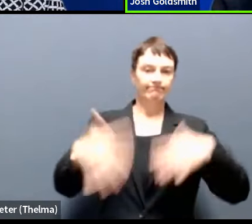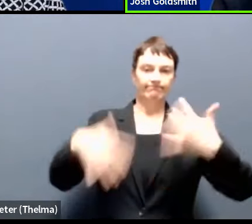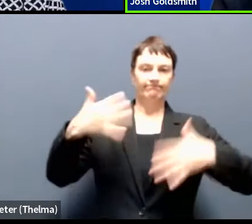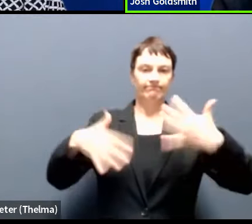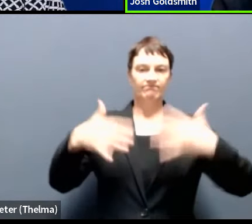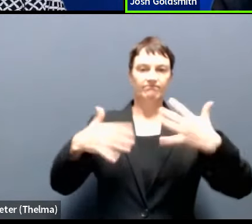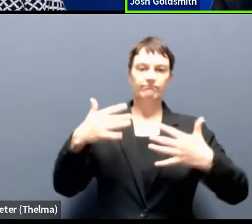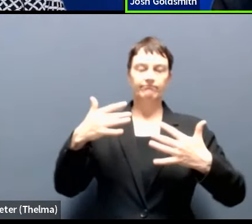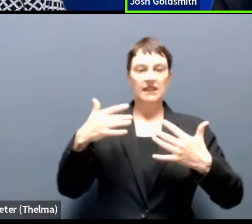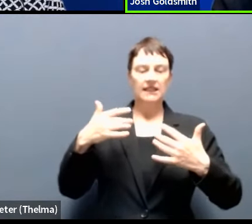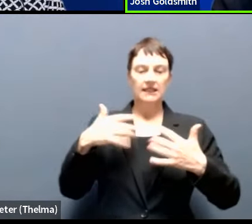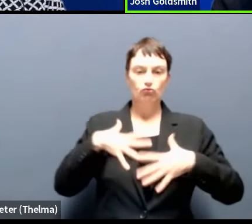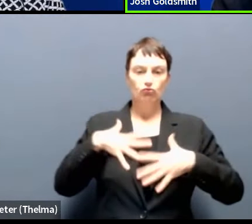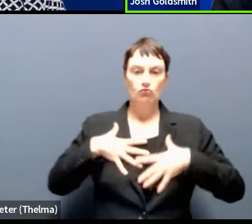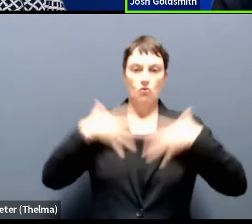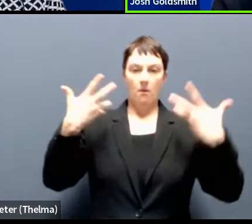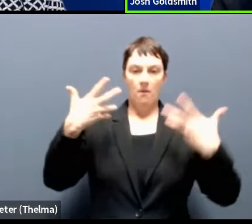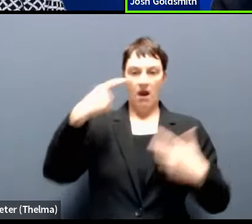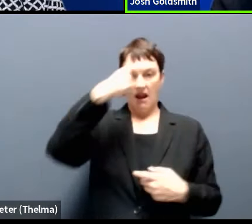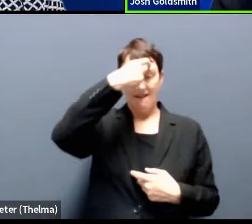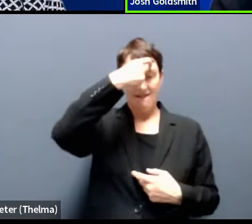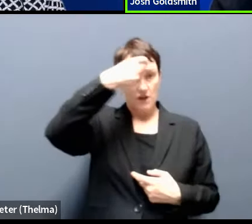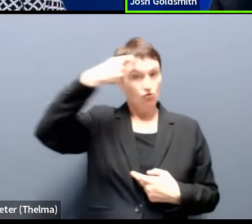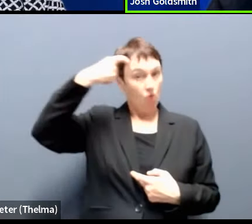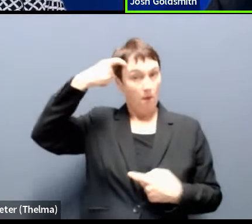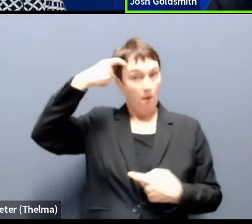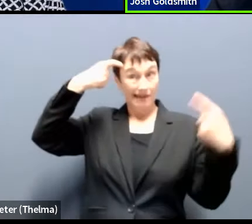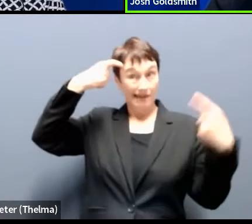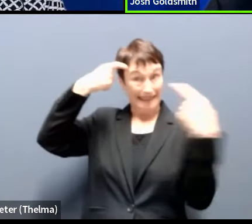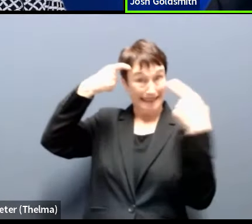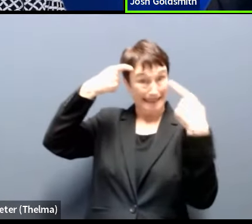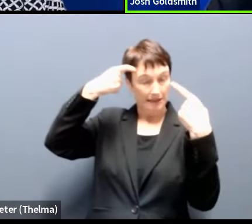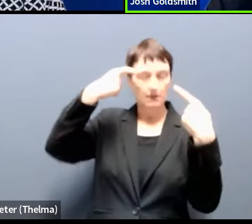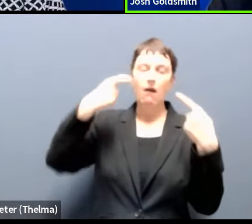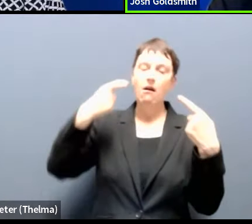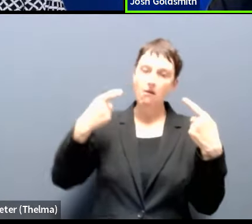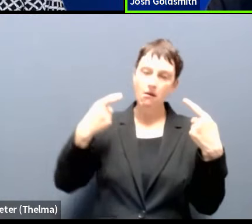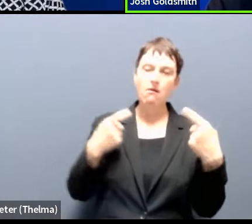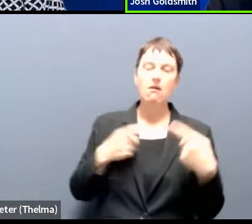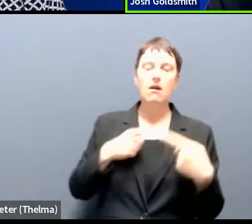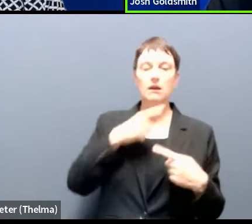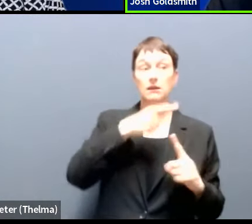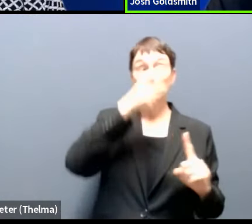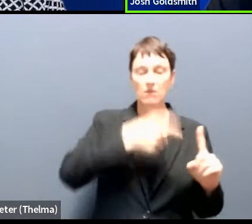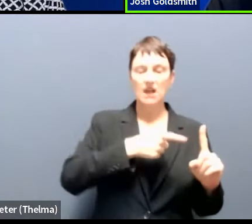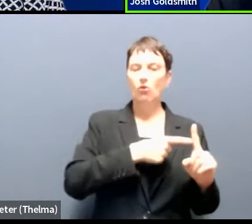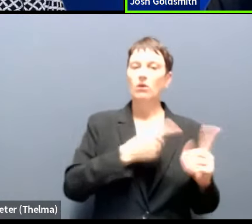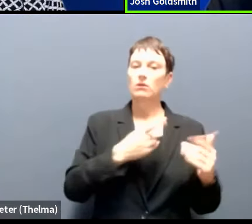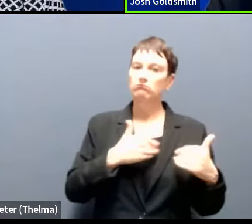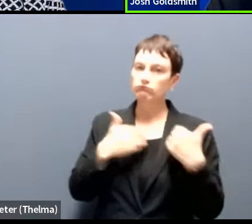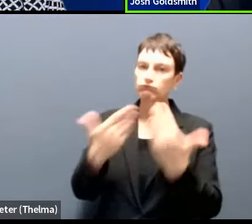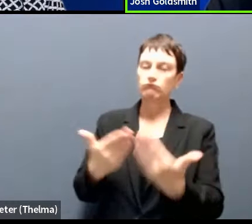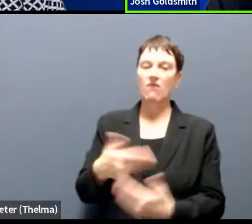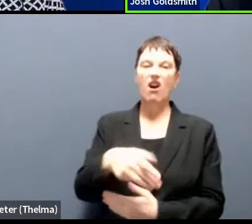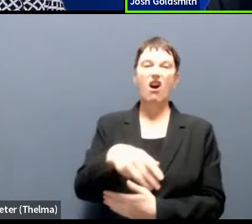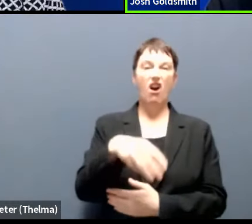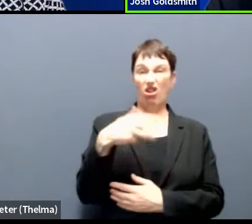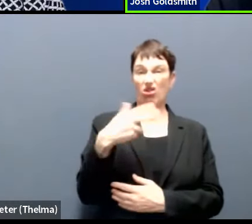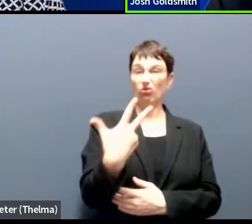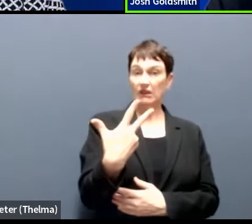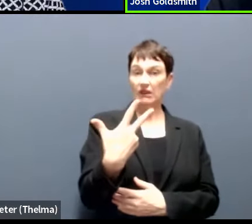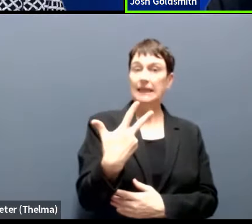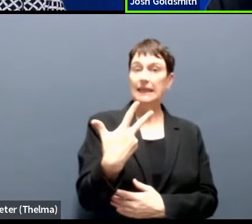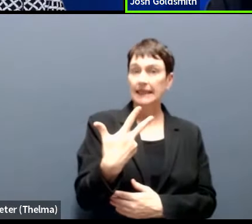She's donated some incredible bonuses to the Power Pack as well, but she wanted to make sure that everyone